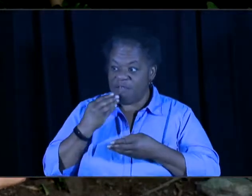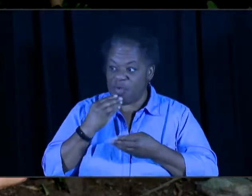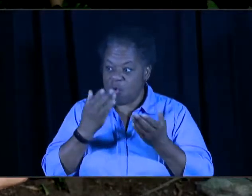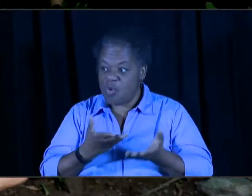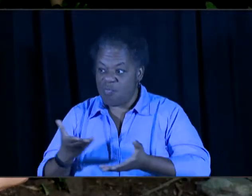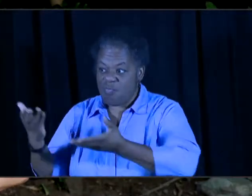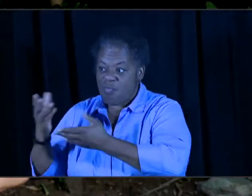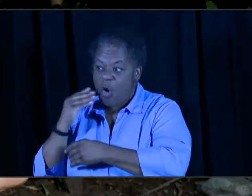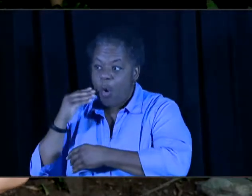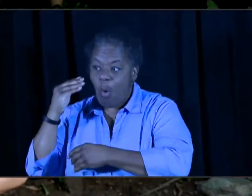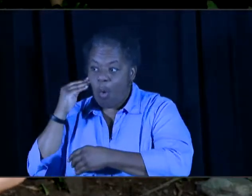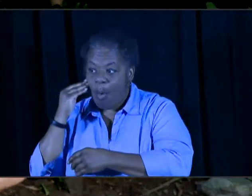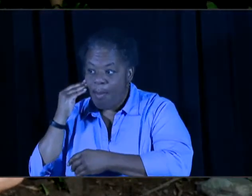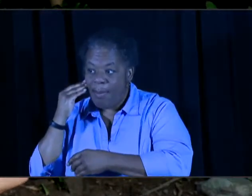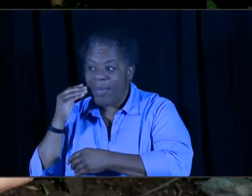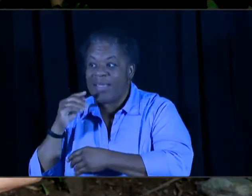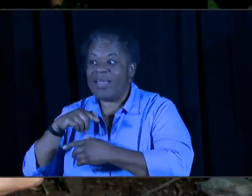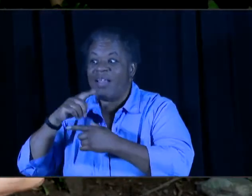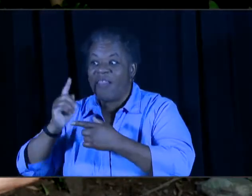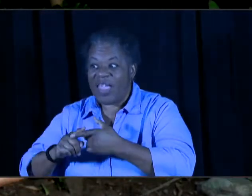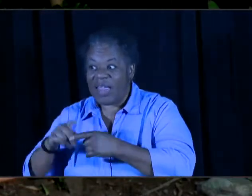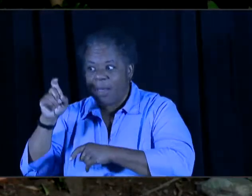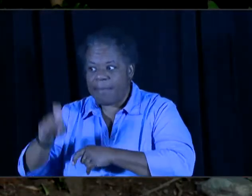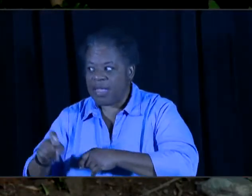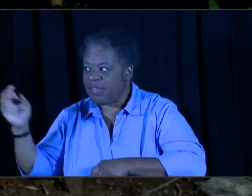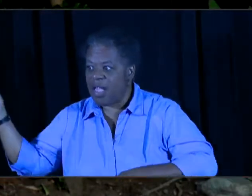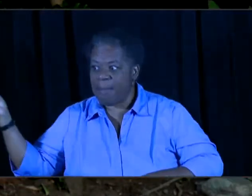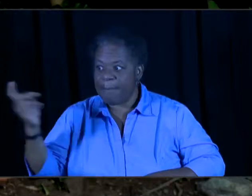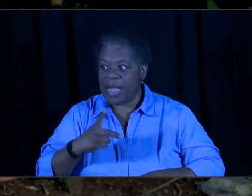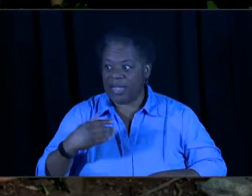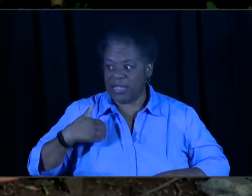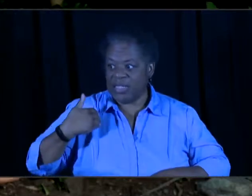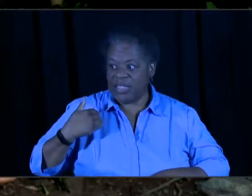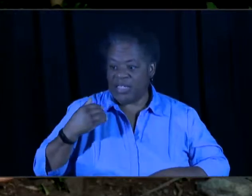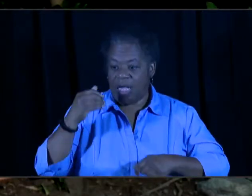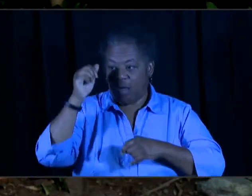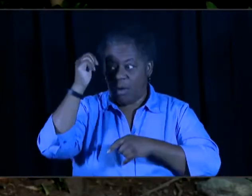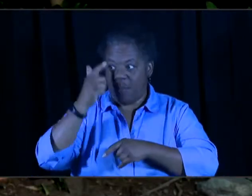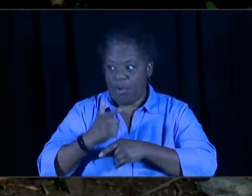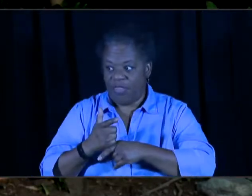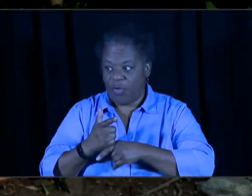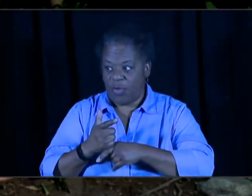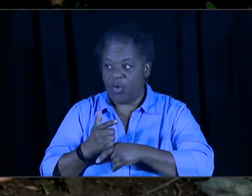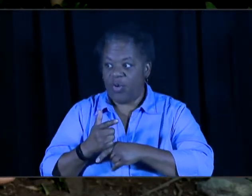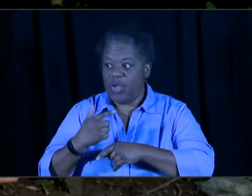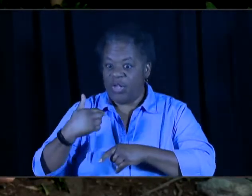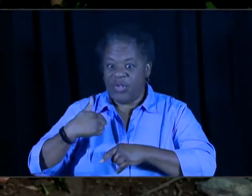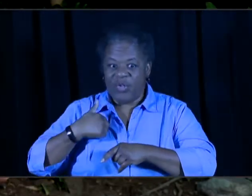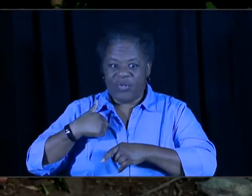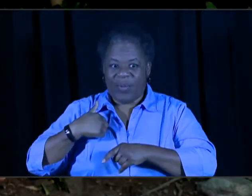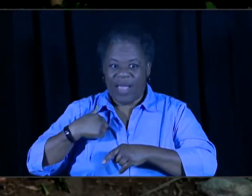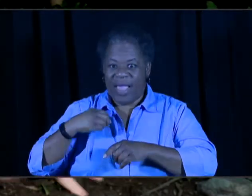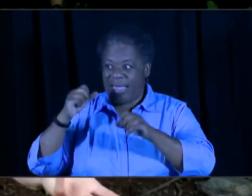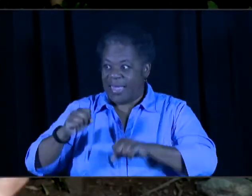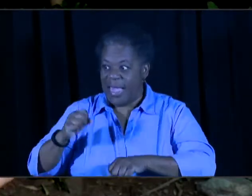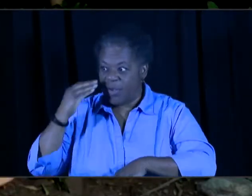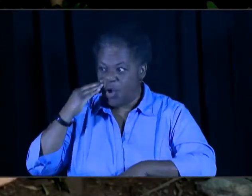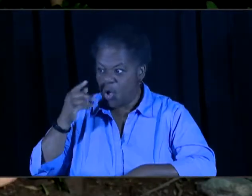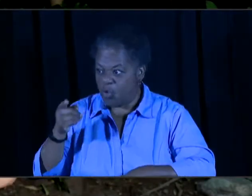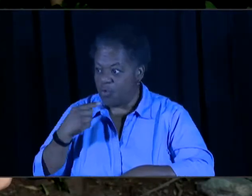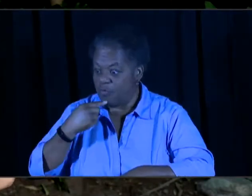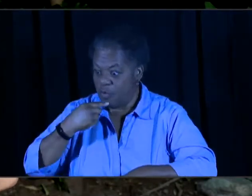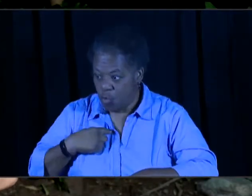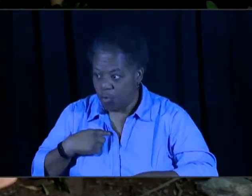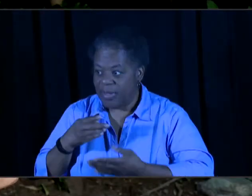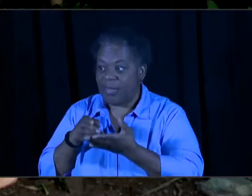then you must return to me with your youngest brother, so that I may know you have told the